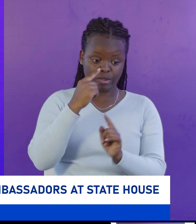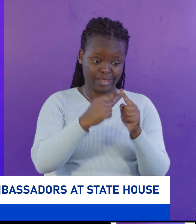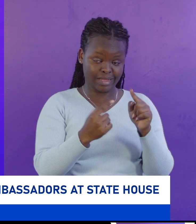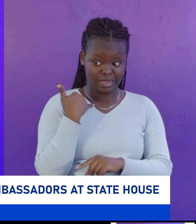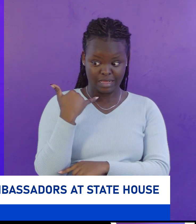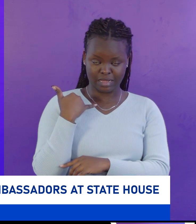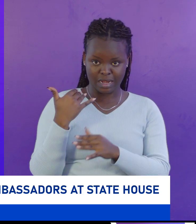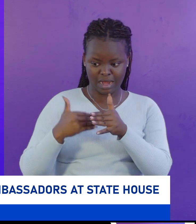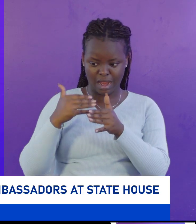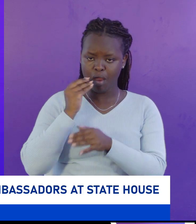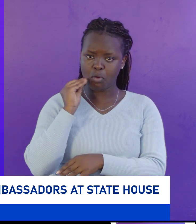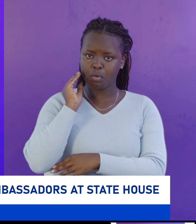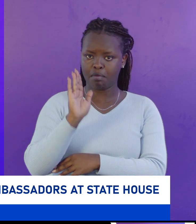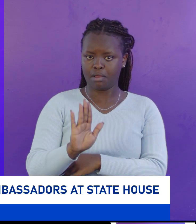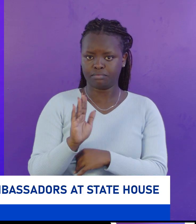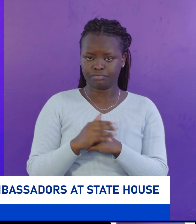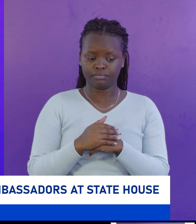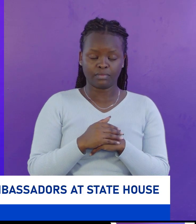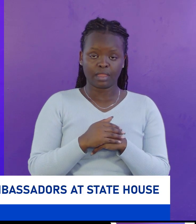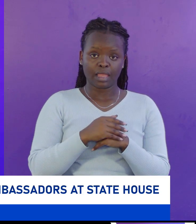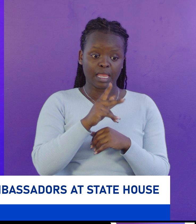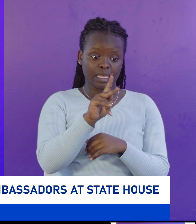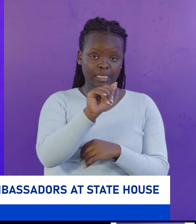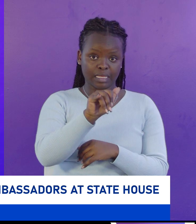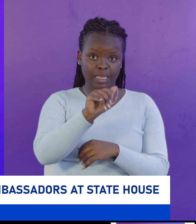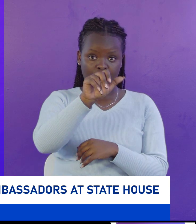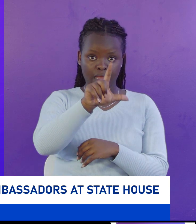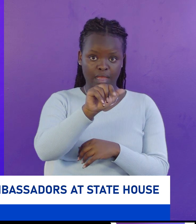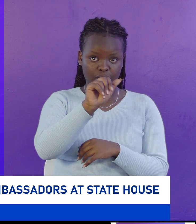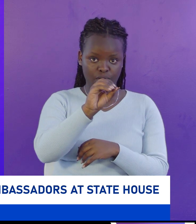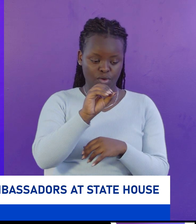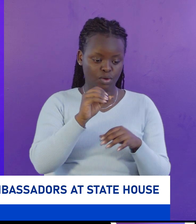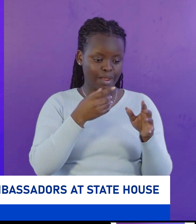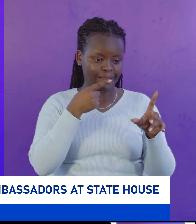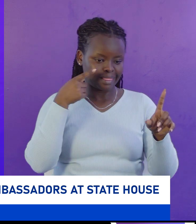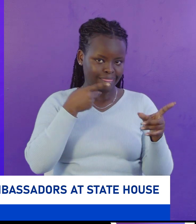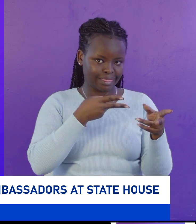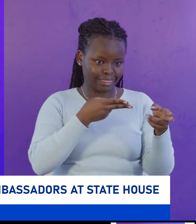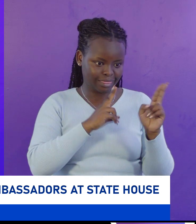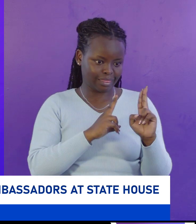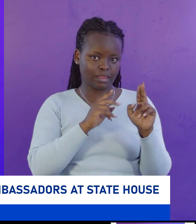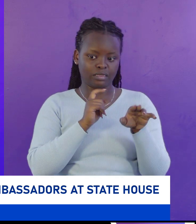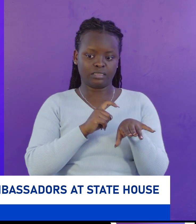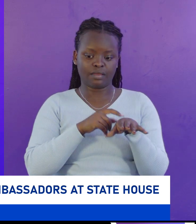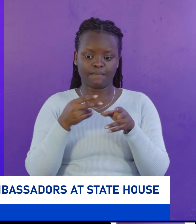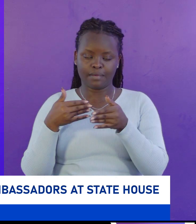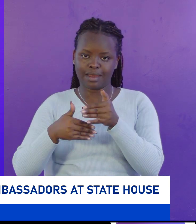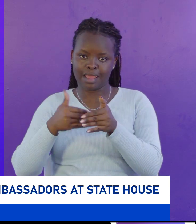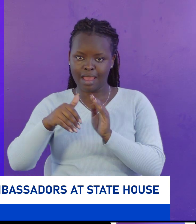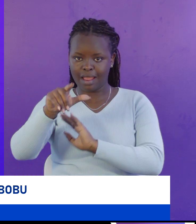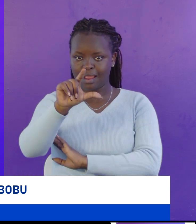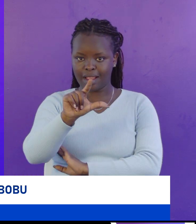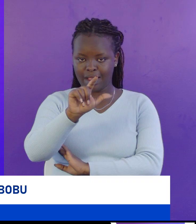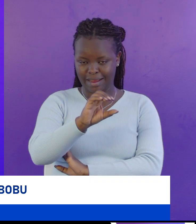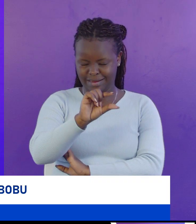evening near his home. Bobu was fatally attacked while heading home in an area opposite the Galleria shopping